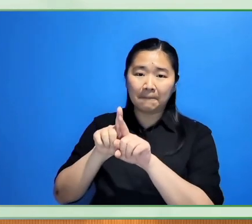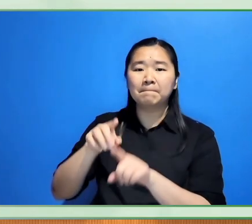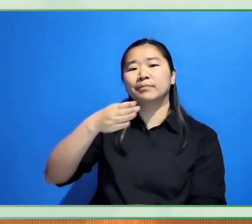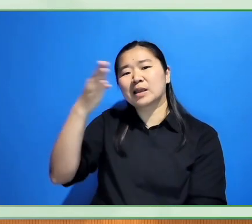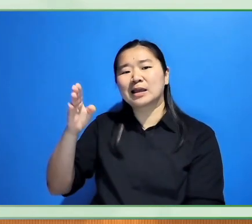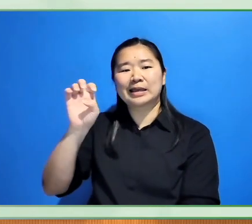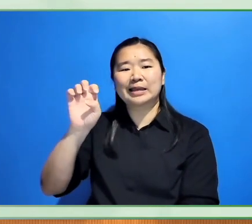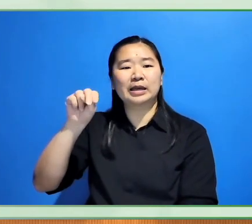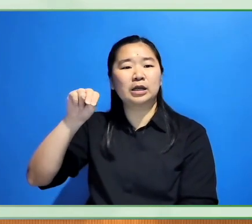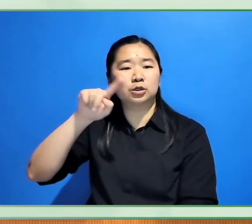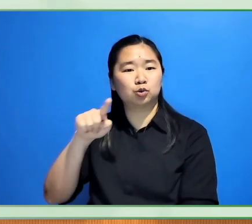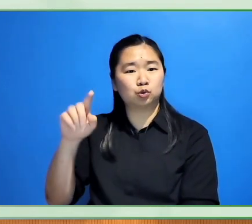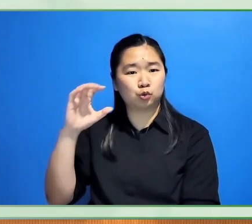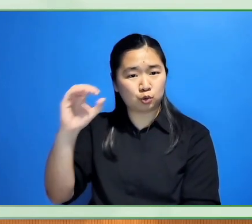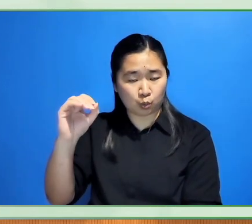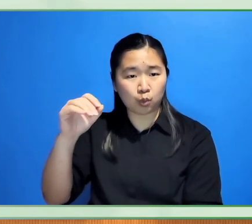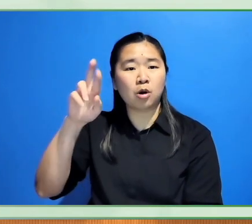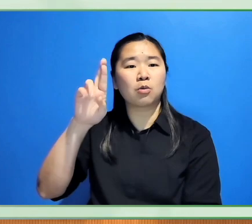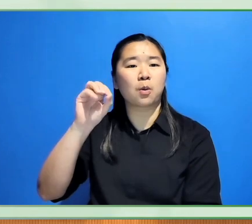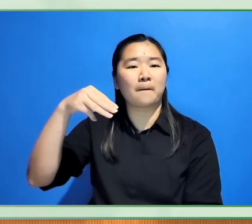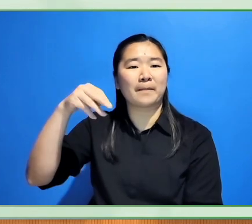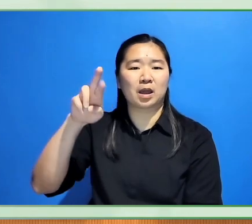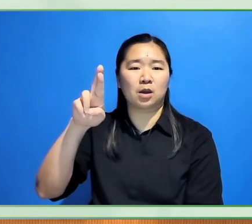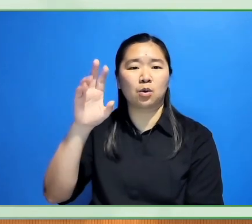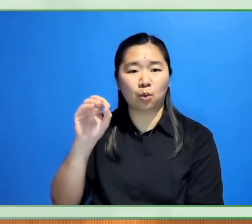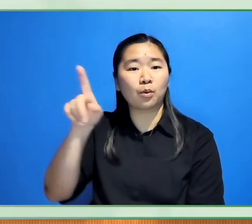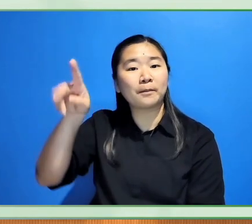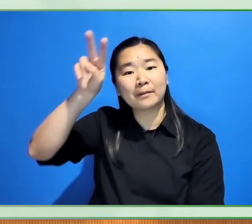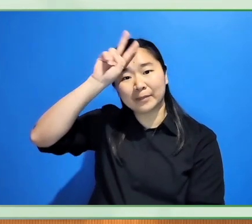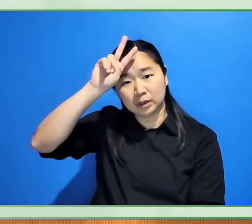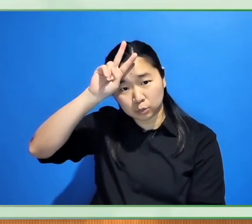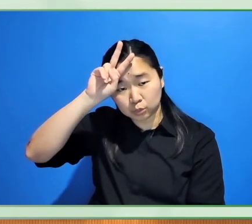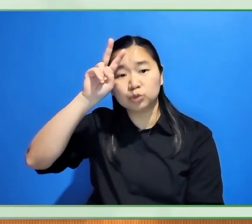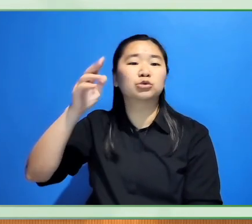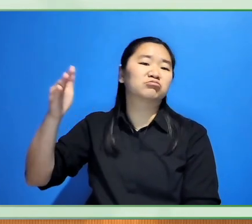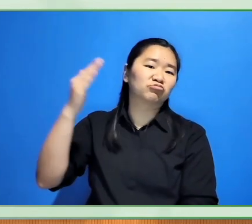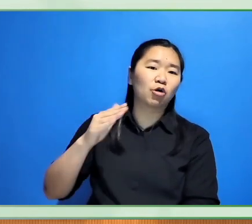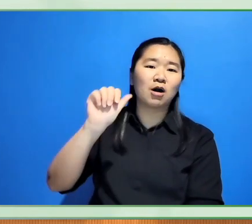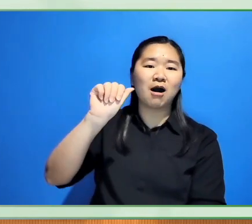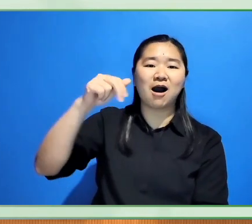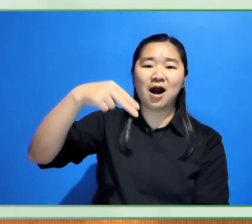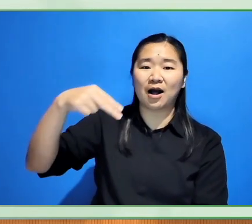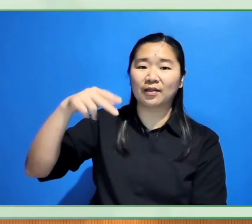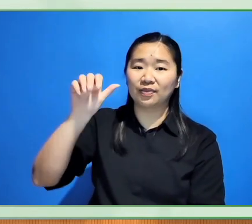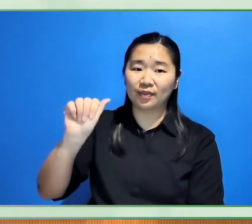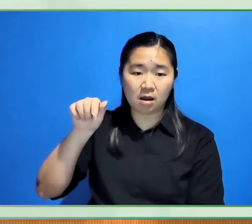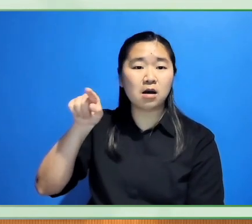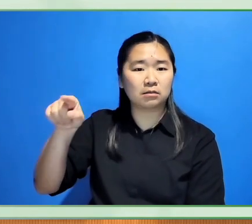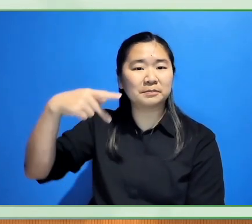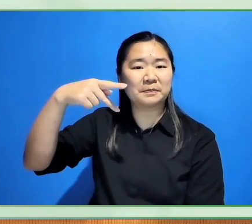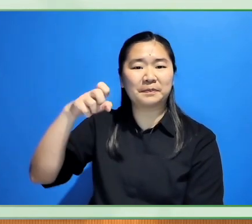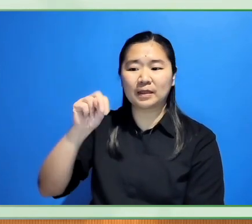I spoke a lot, too much probably, so I hand over immediately to Mohamed for your for the first presentation.